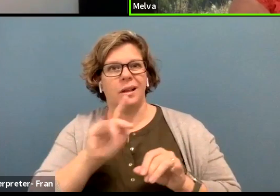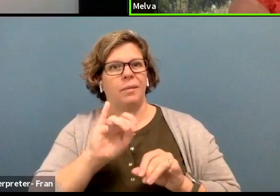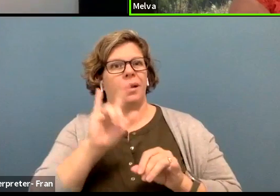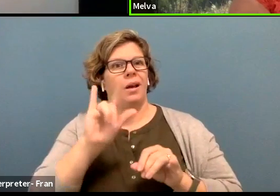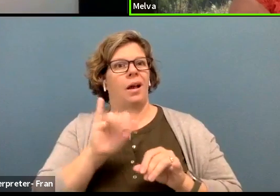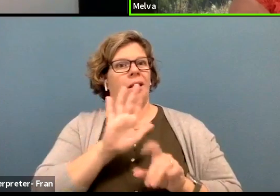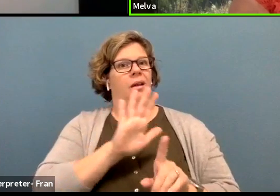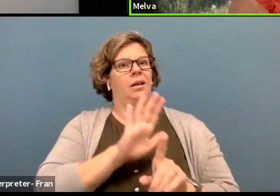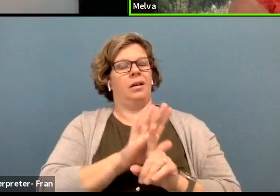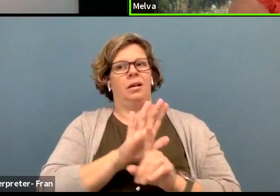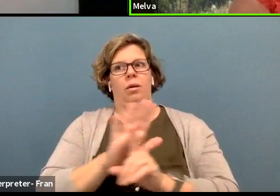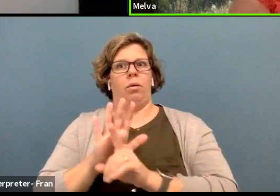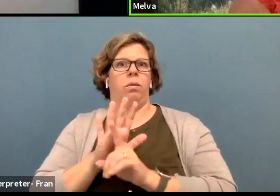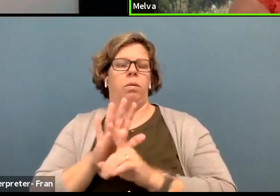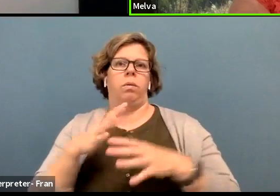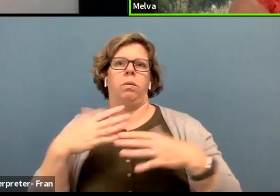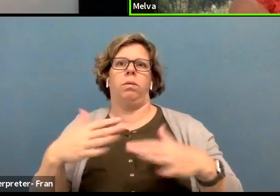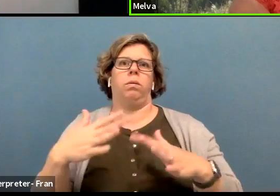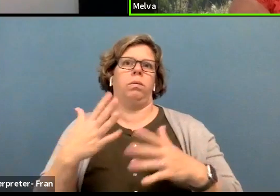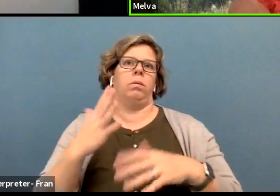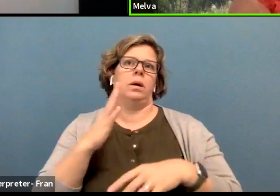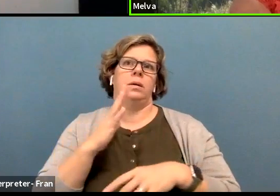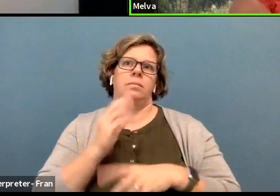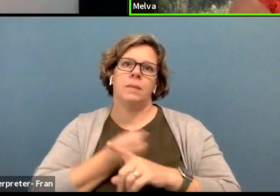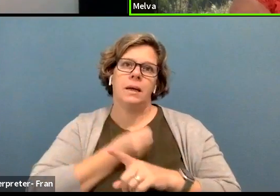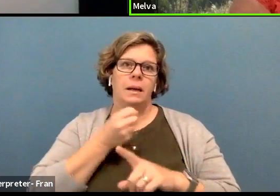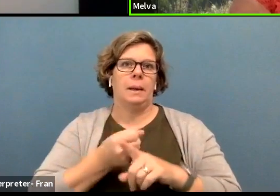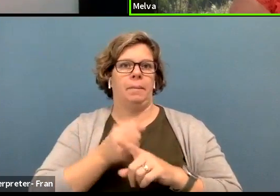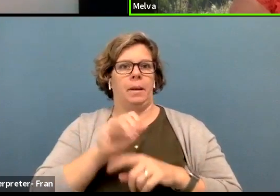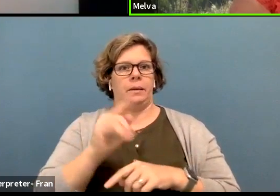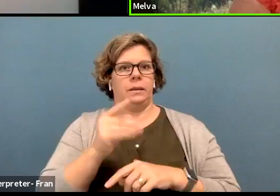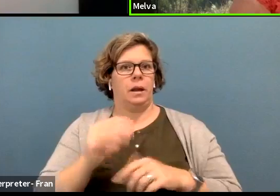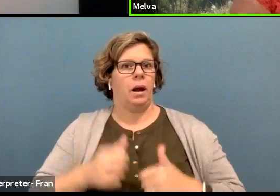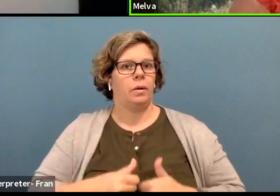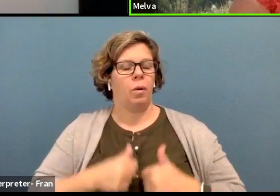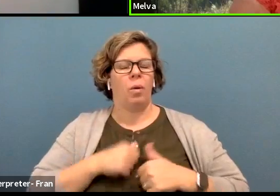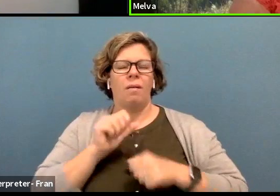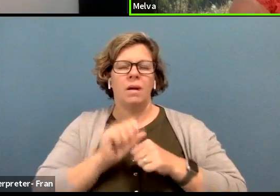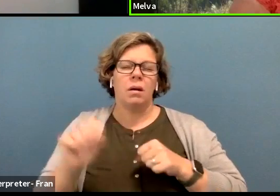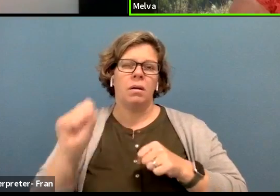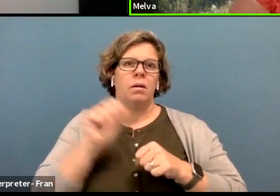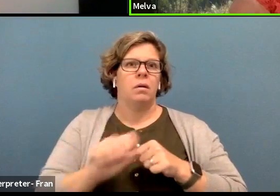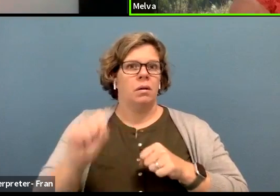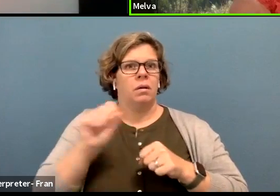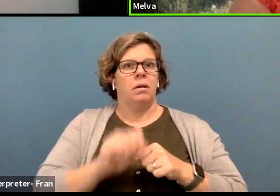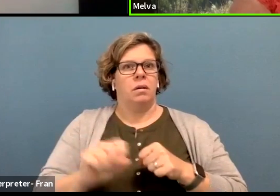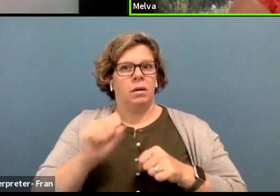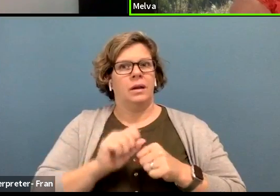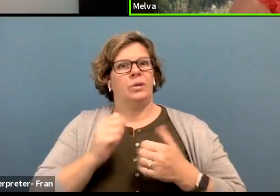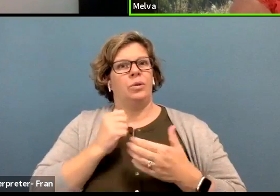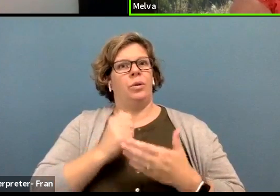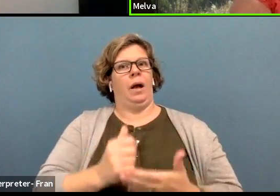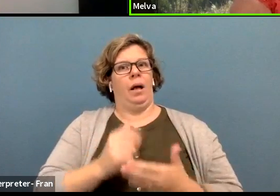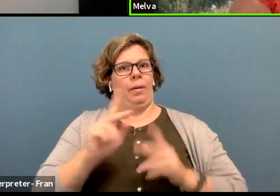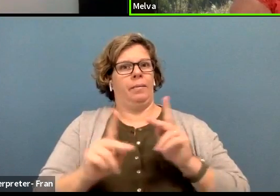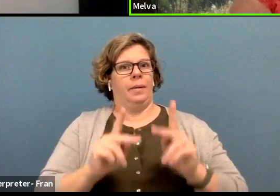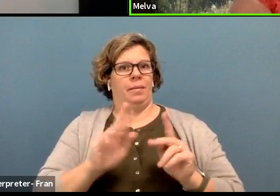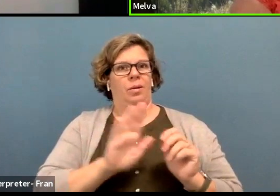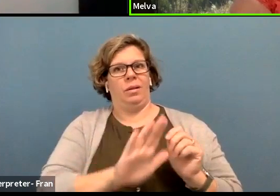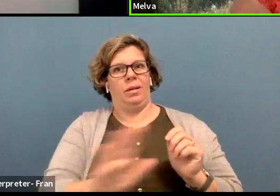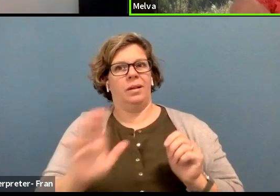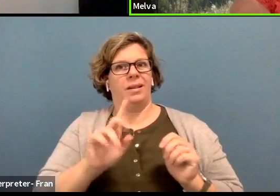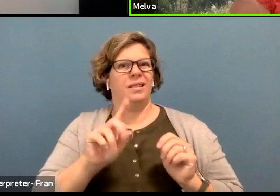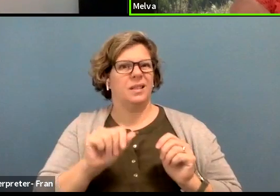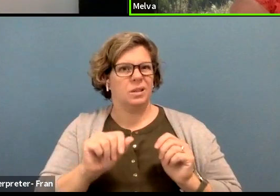made dramatic changes in Idaho and worked hard for the benefit of people with disabilities. And we